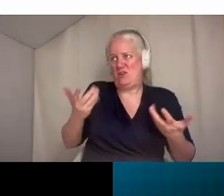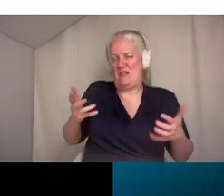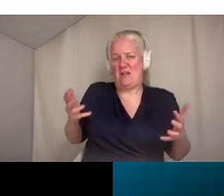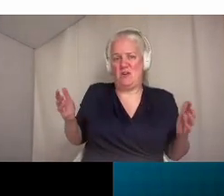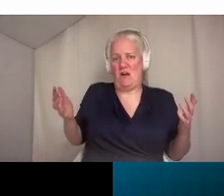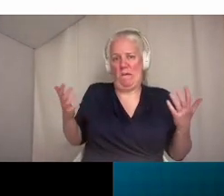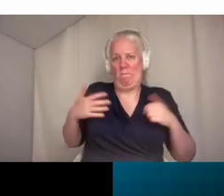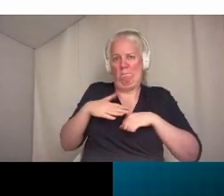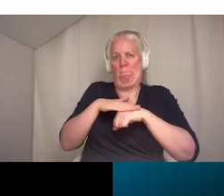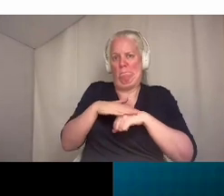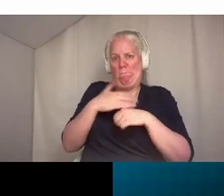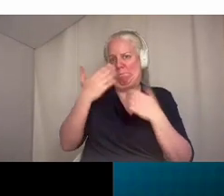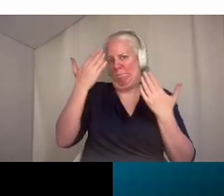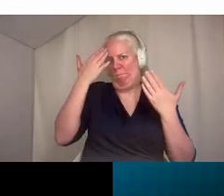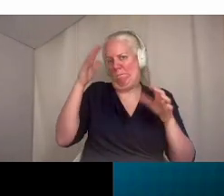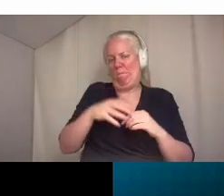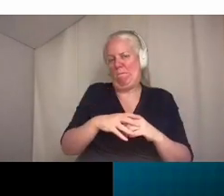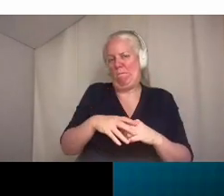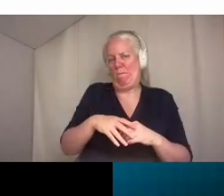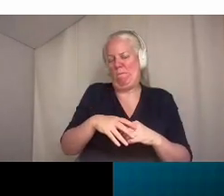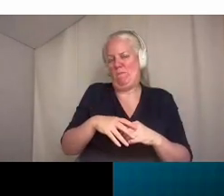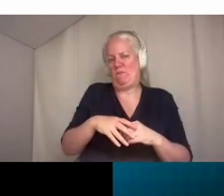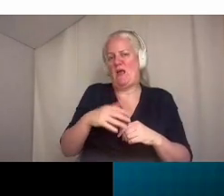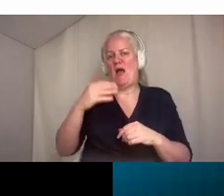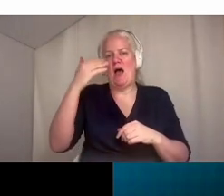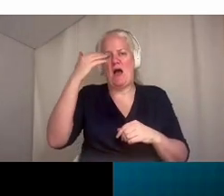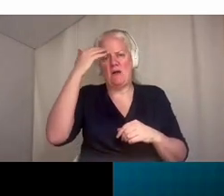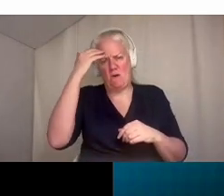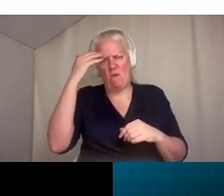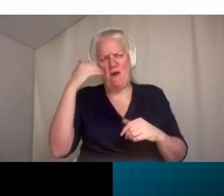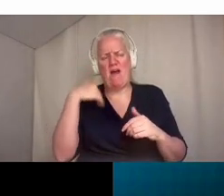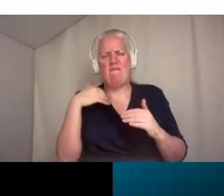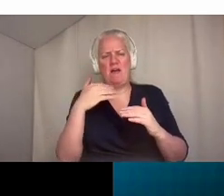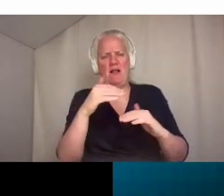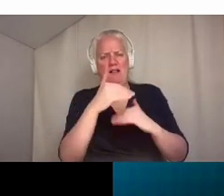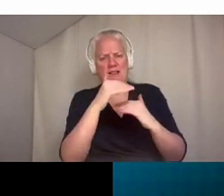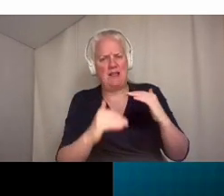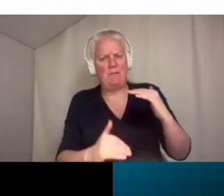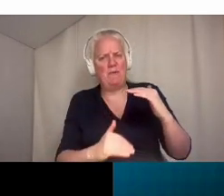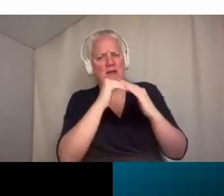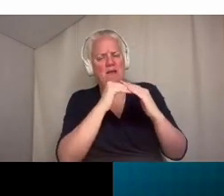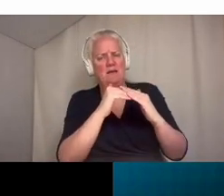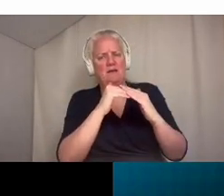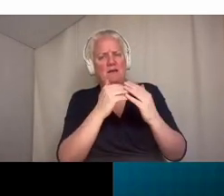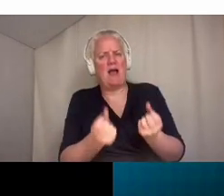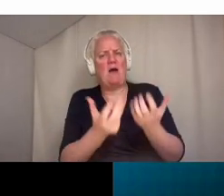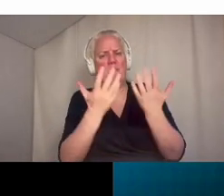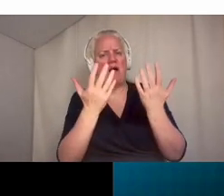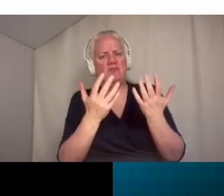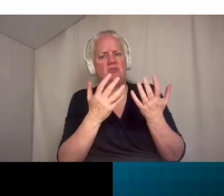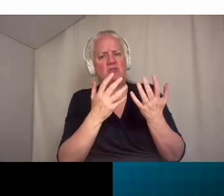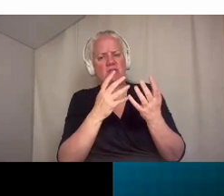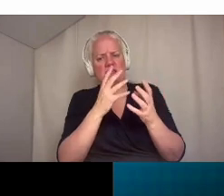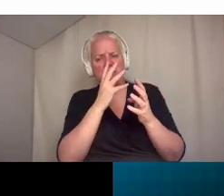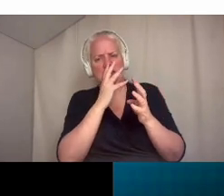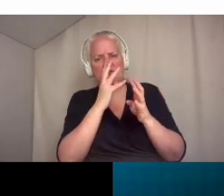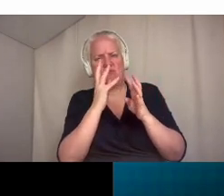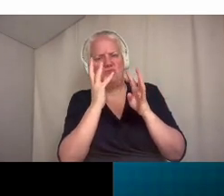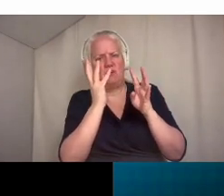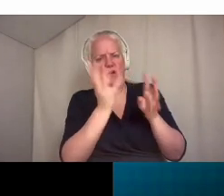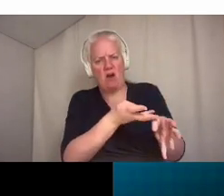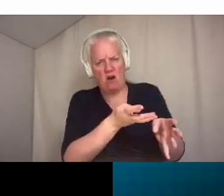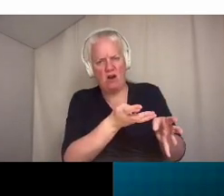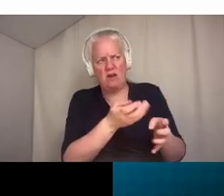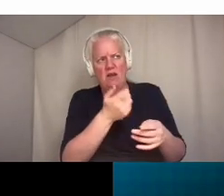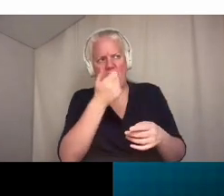was, she knew that there was a limit to how much was disregarded, but I think it bothered her because